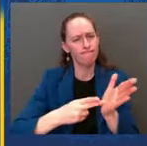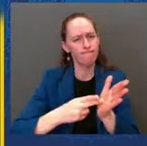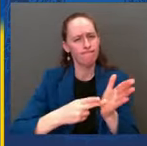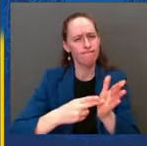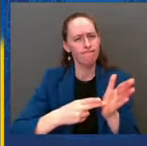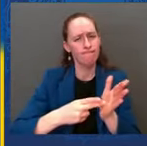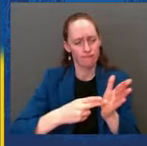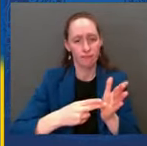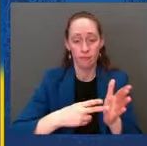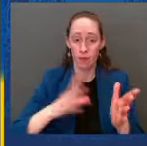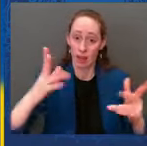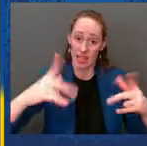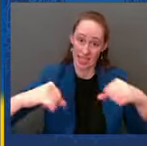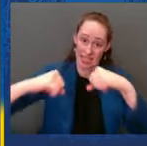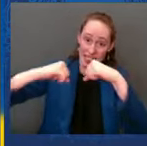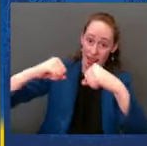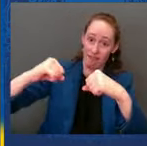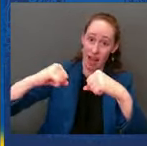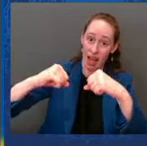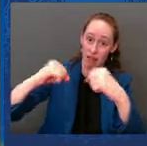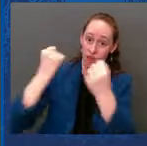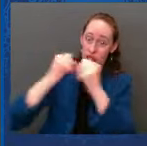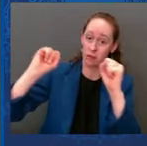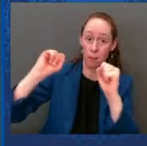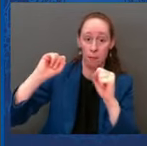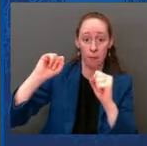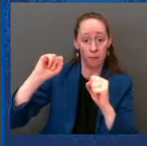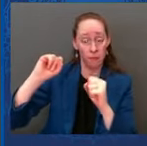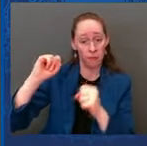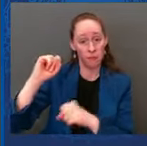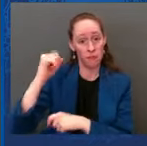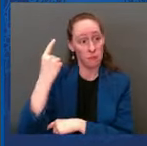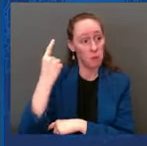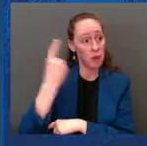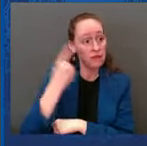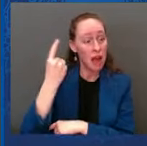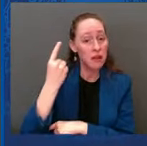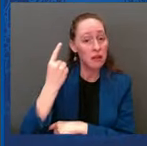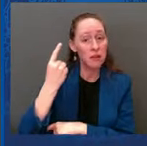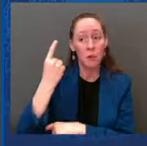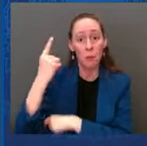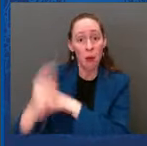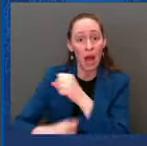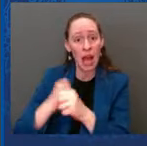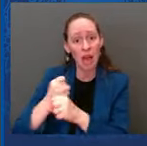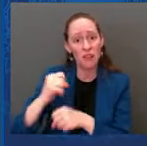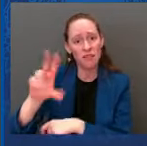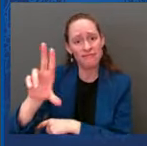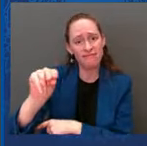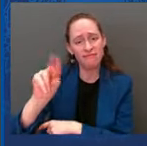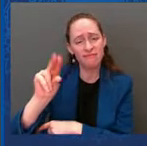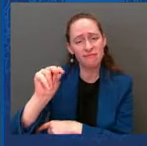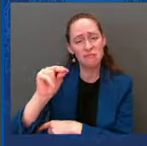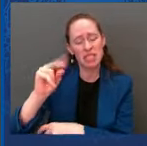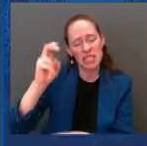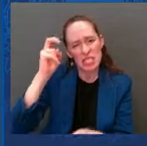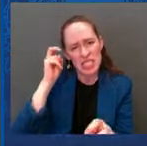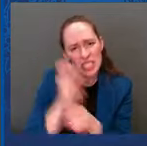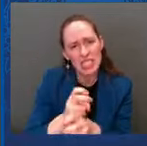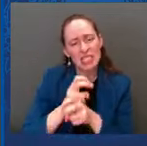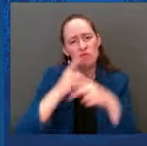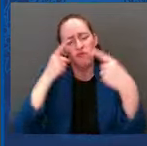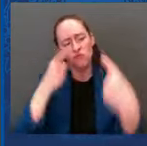difficult. It's always important. As Ukraine continues to defend itself against the Russian onslaught and